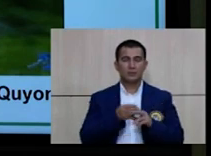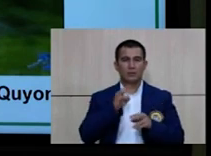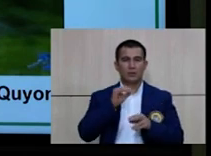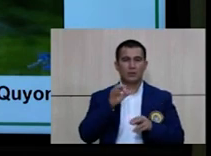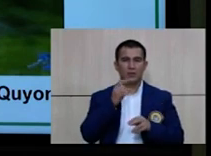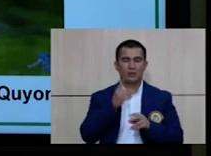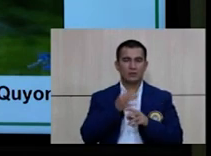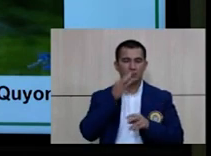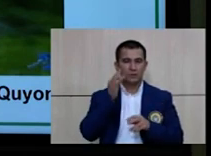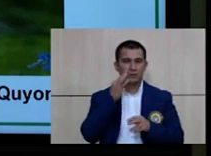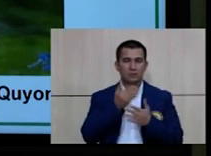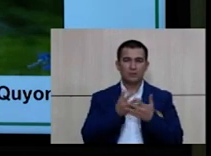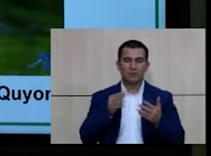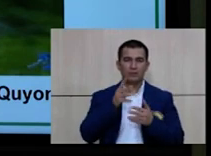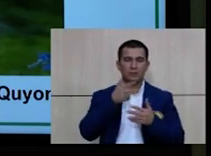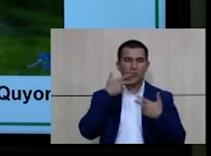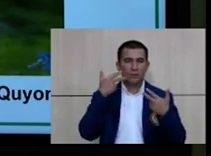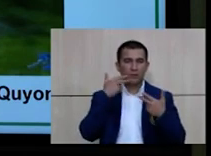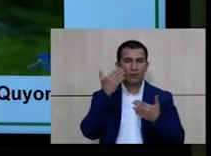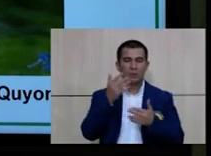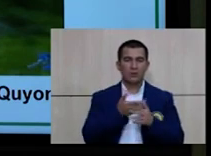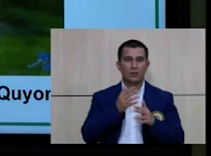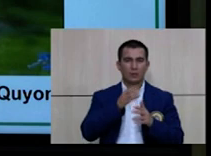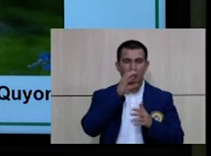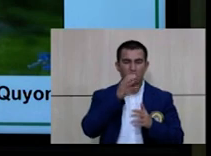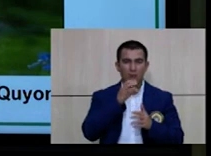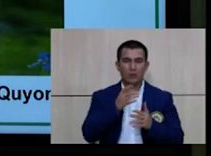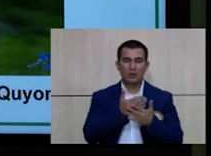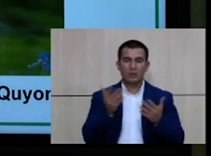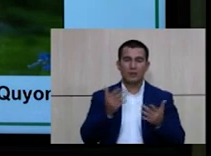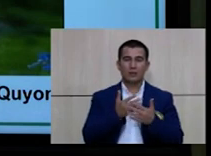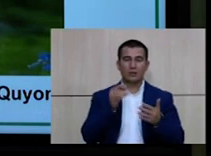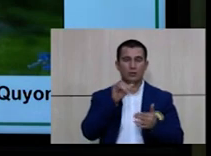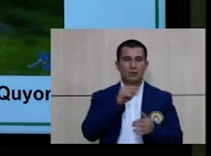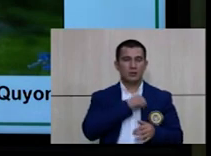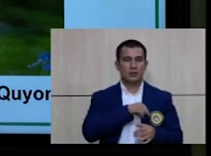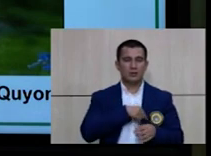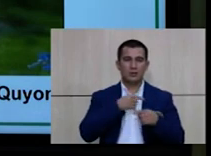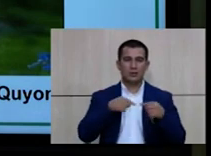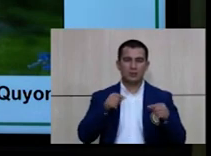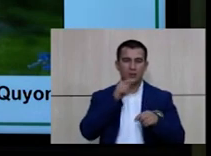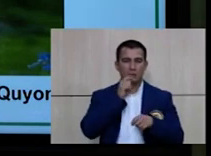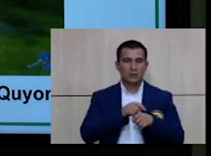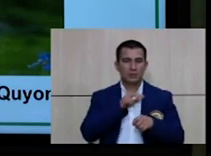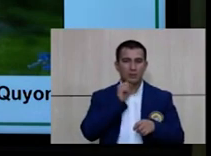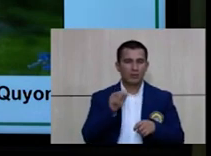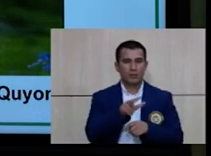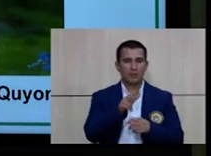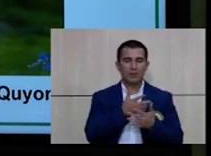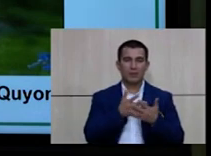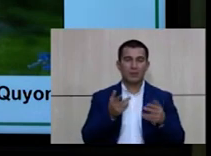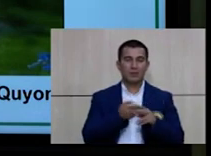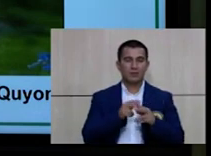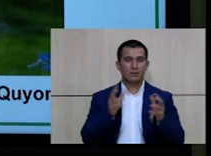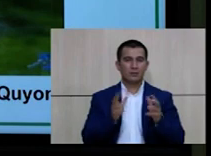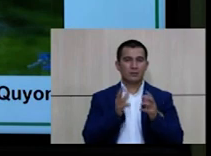to'ng'iz, tulki, to'qay mushugi, chiya bo'ri, quyon, tojdor tustovuq va ilonlar himoya